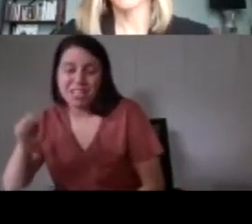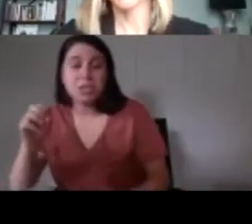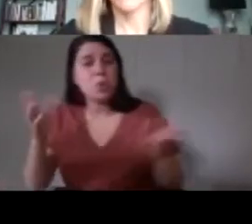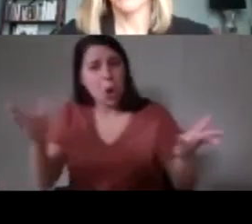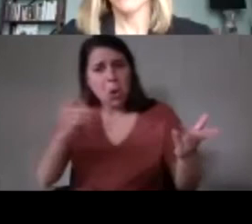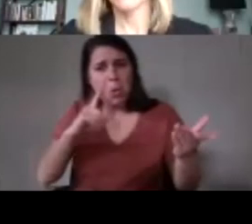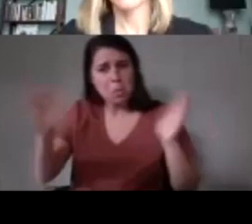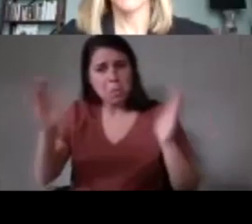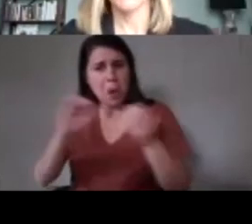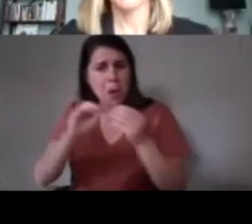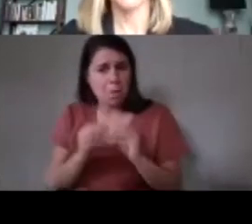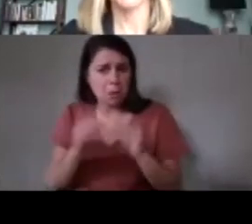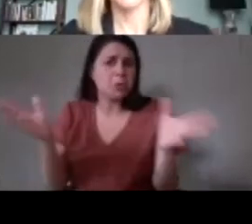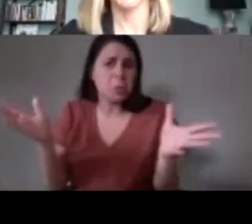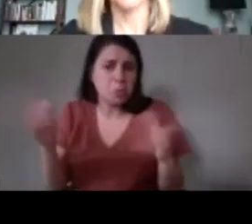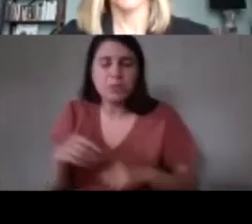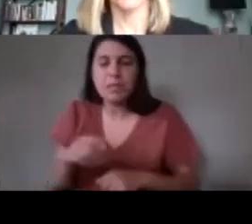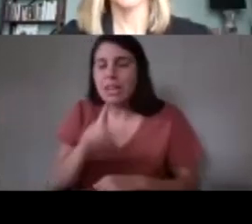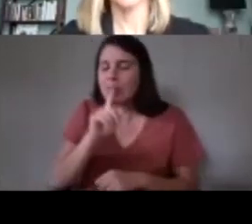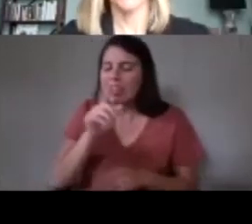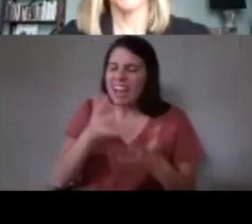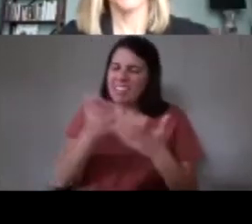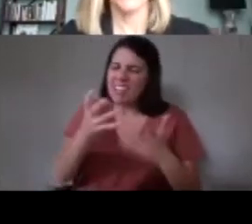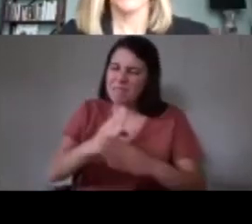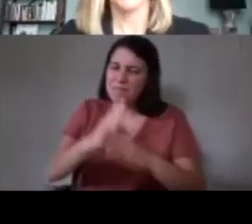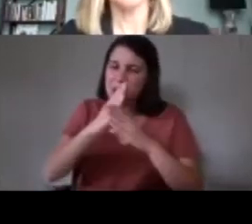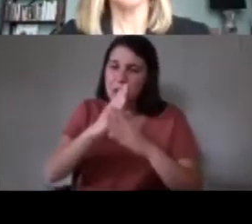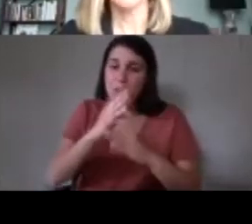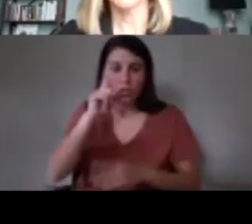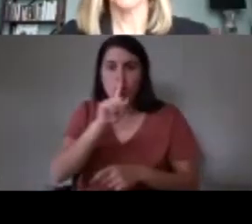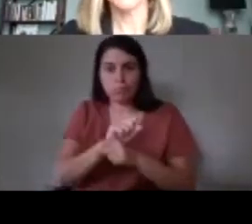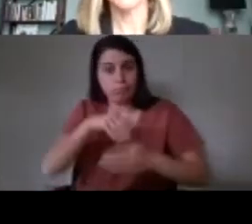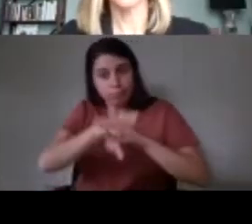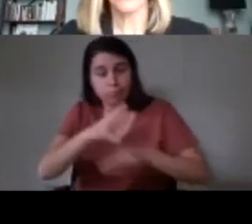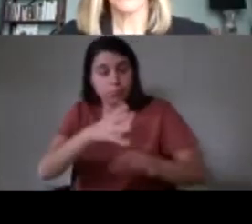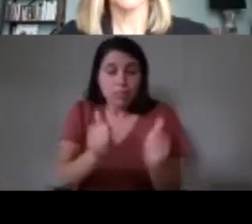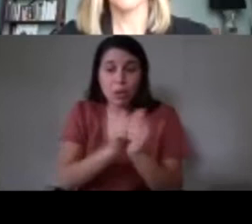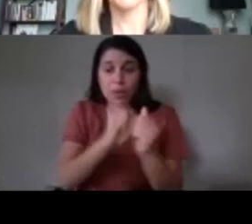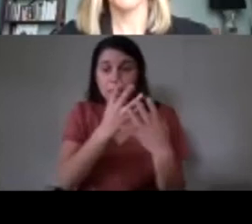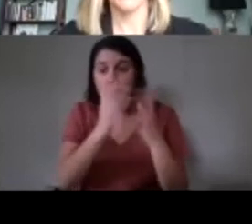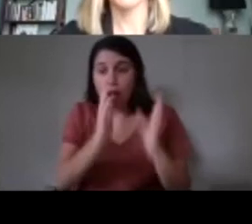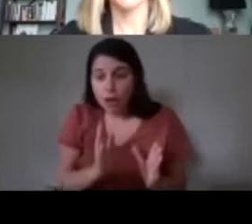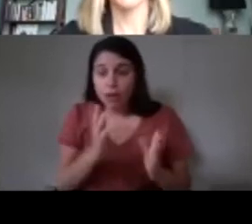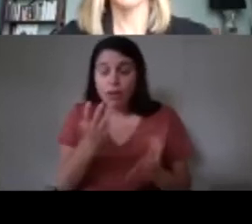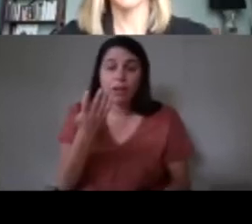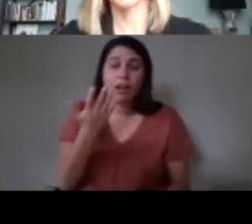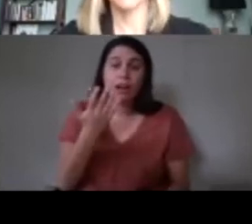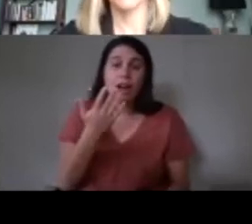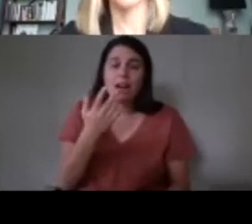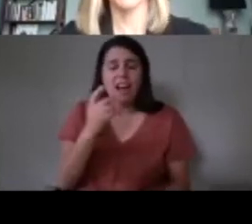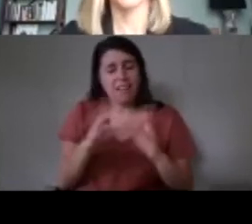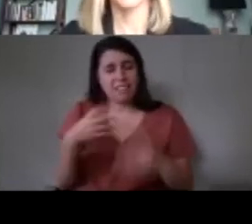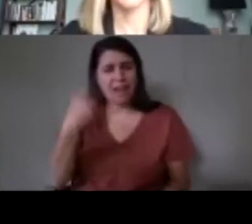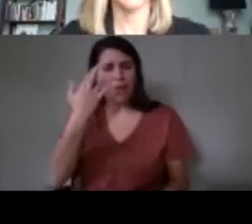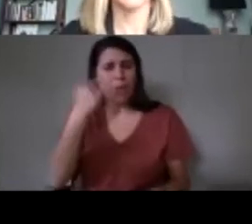to actually getting in to speak to individuals who are incarcerated, potential reasons why they would be hesitant to participate